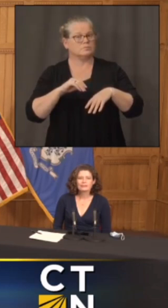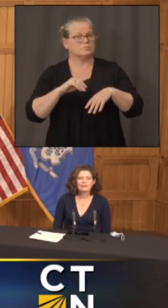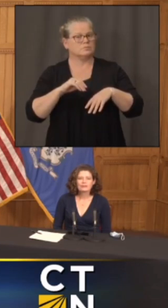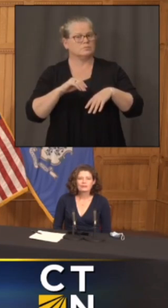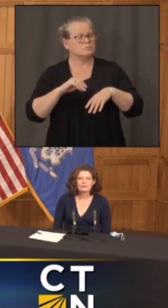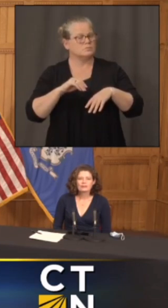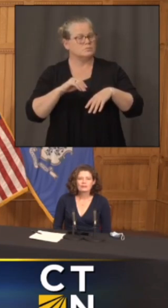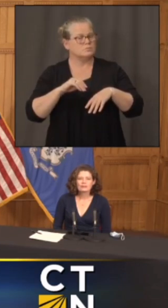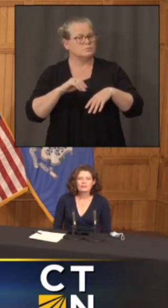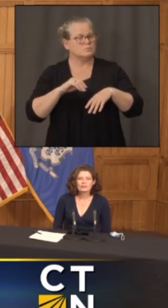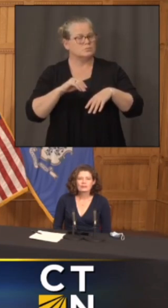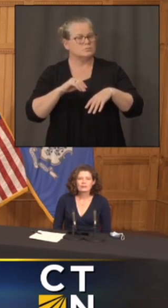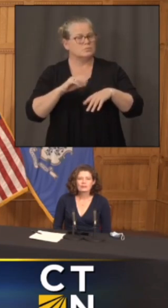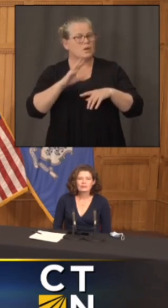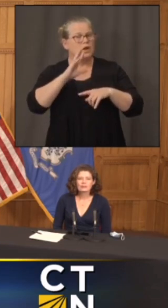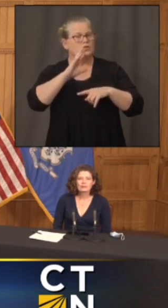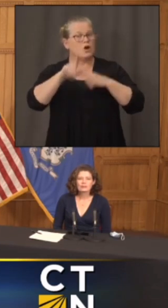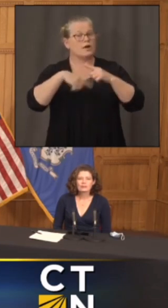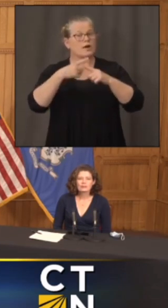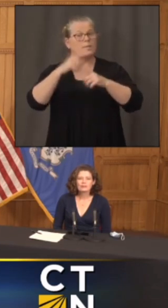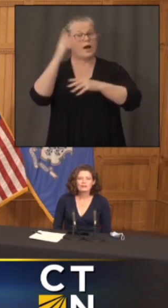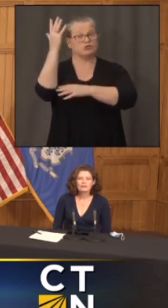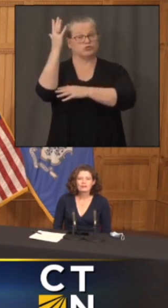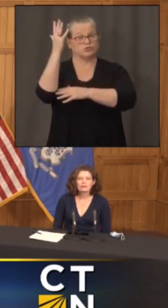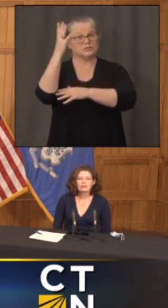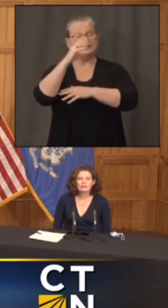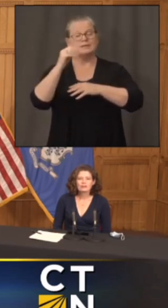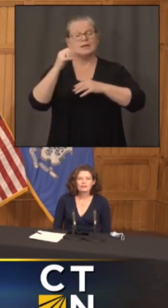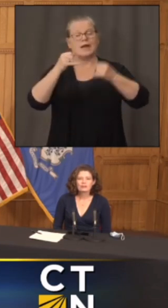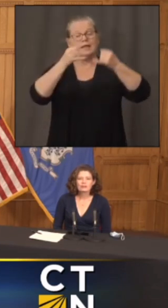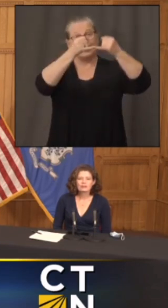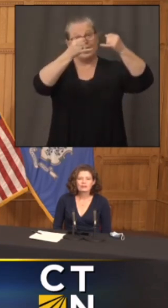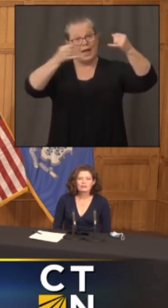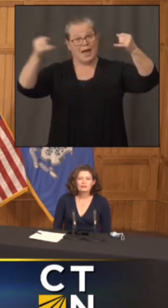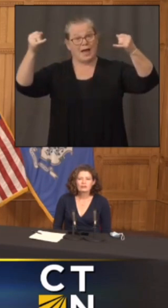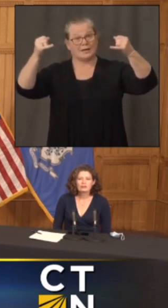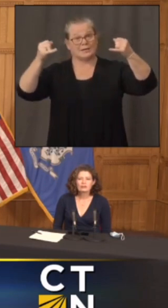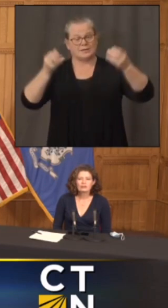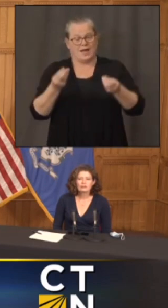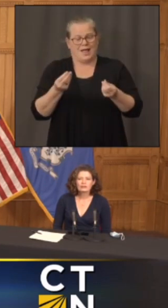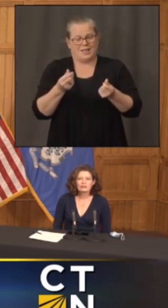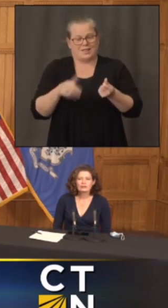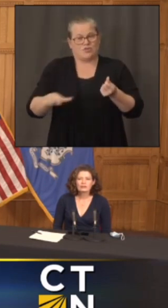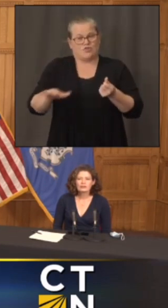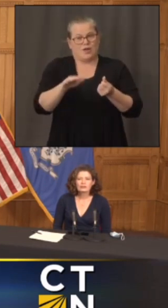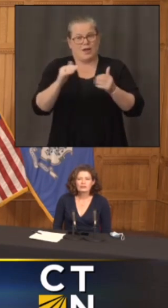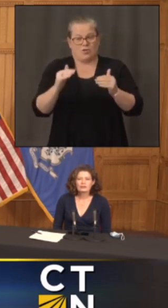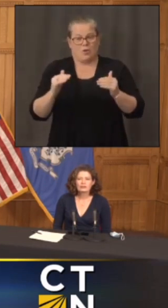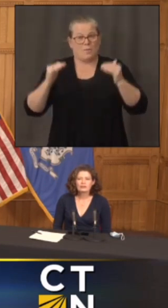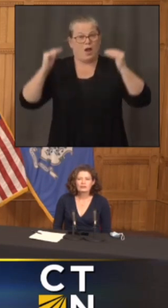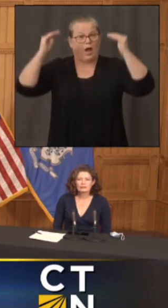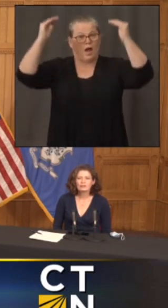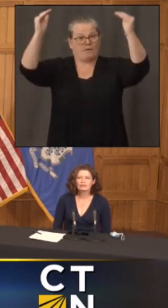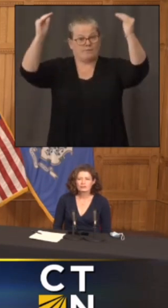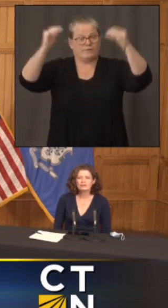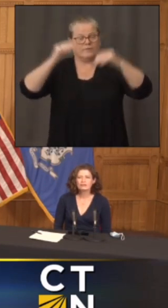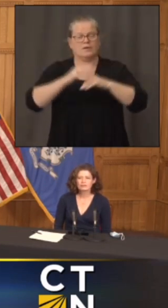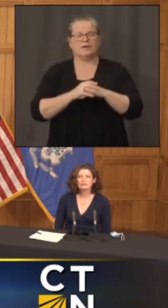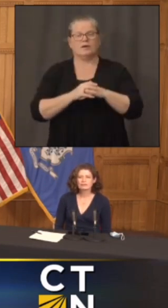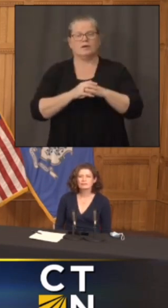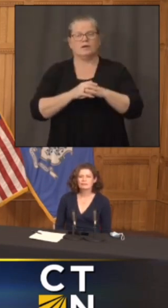just unavoidable, considering the way the grid is set up and the way the power lines are in a heavily wooded state? Is this just